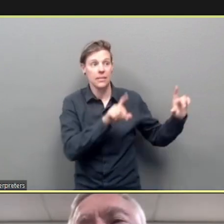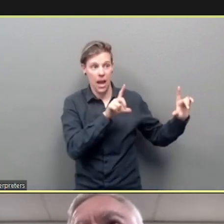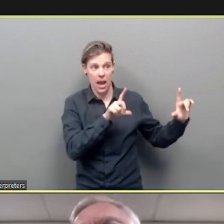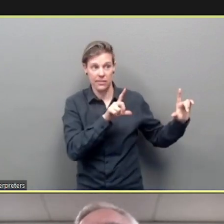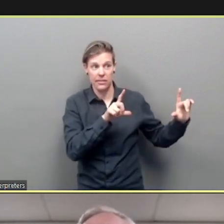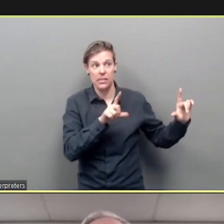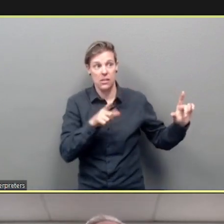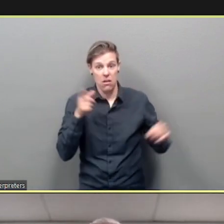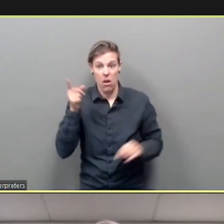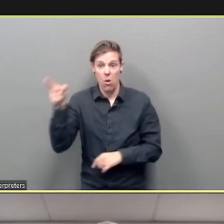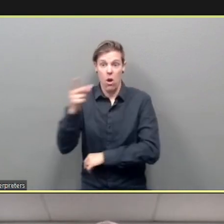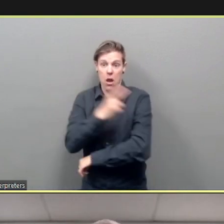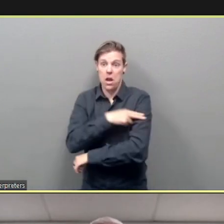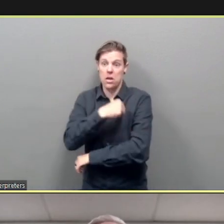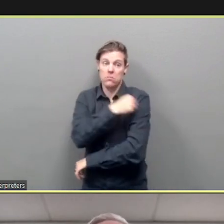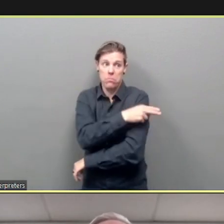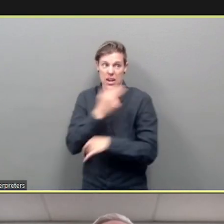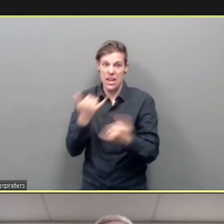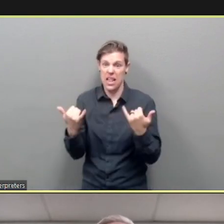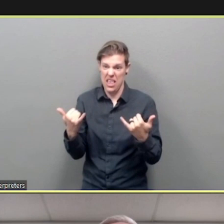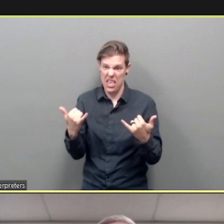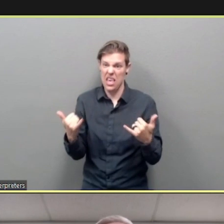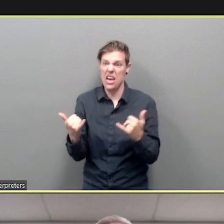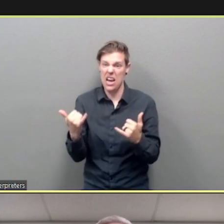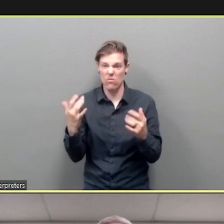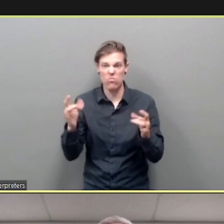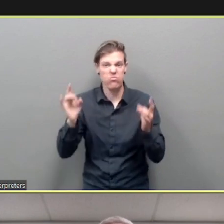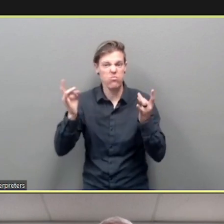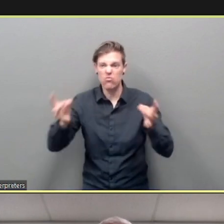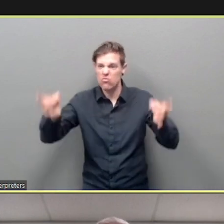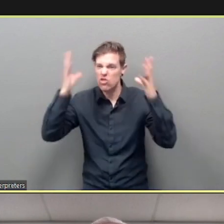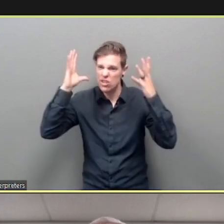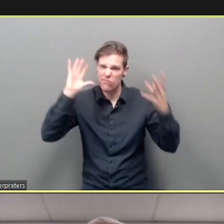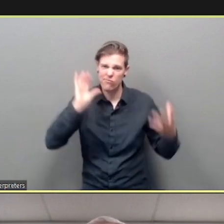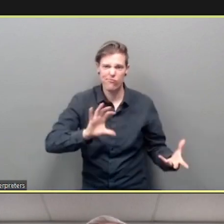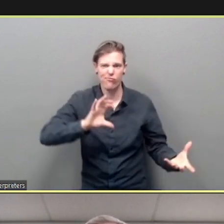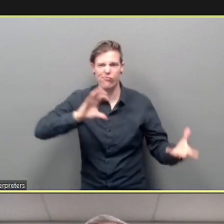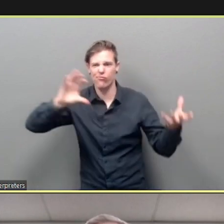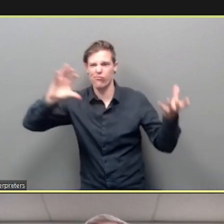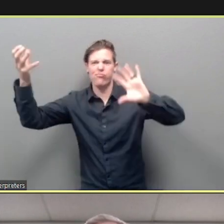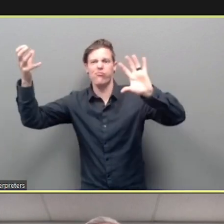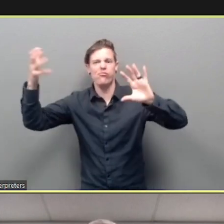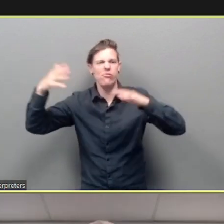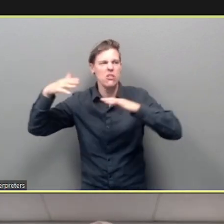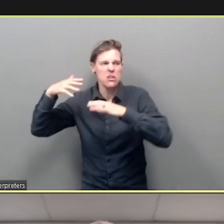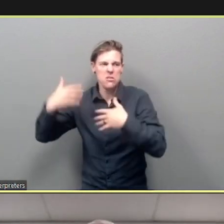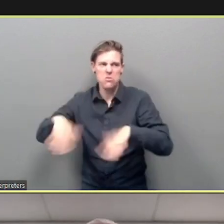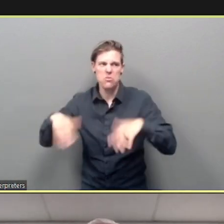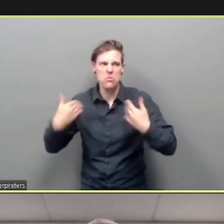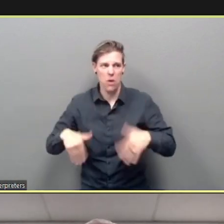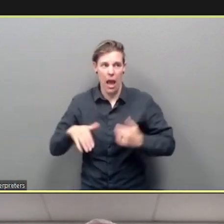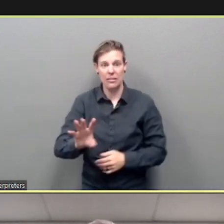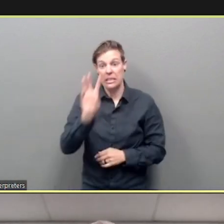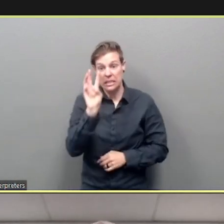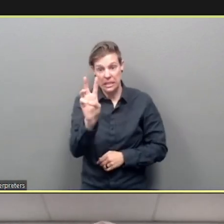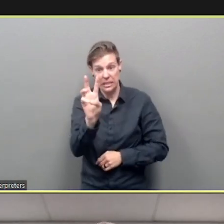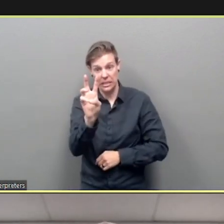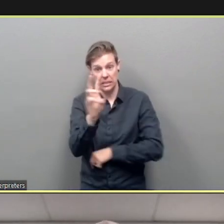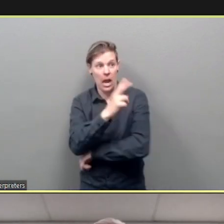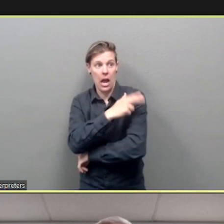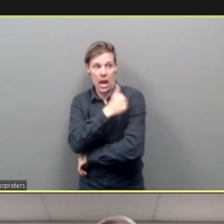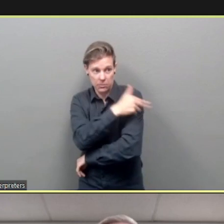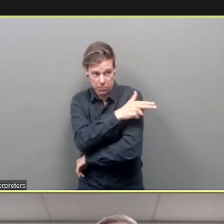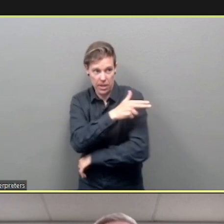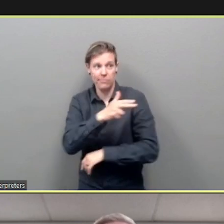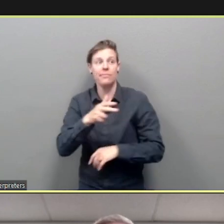We continue in crisis standards of care. I believe as of today, we have 6 hospitals now in active crisis standards